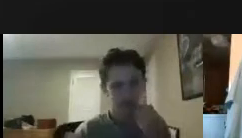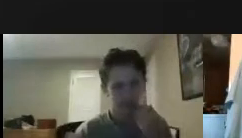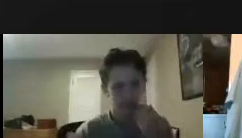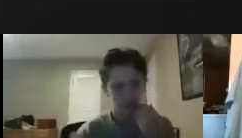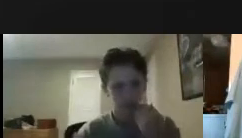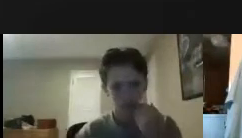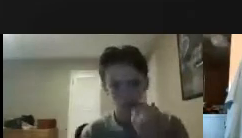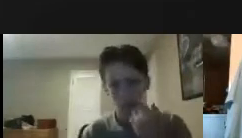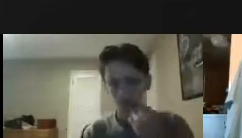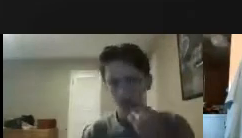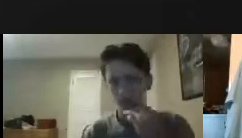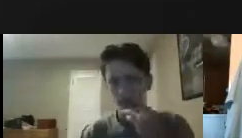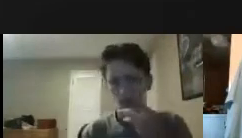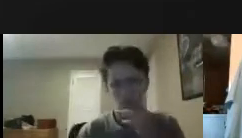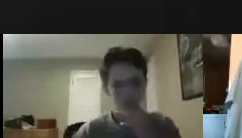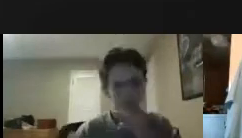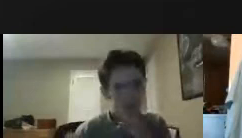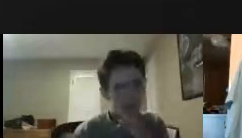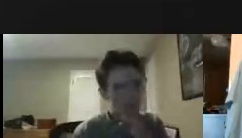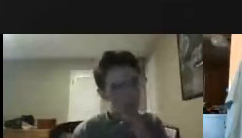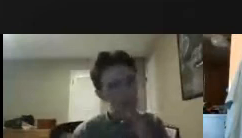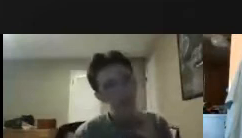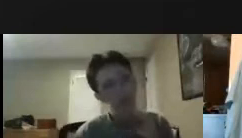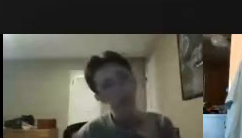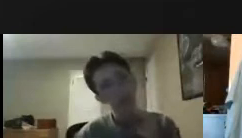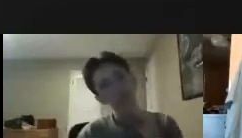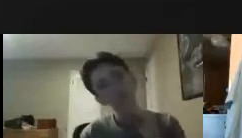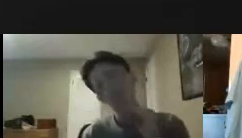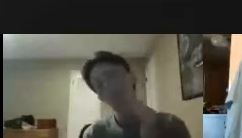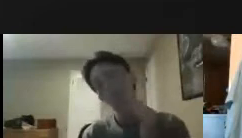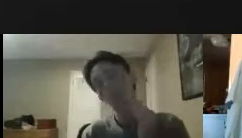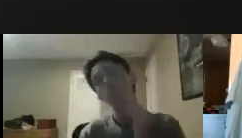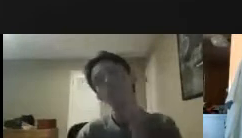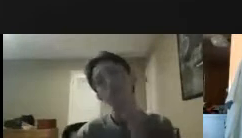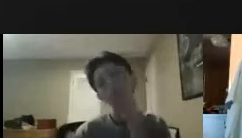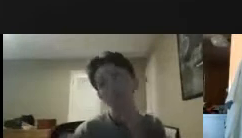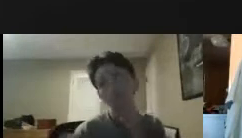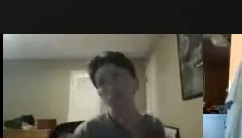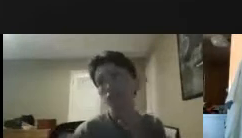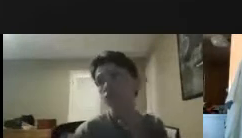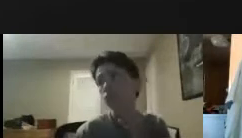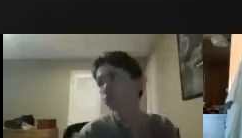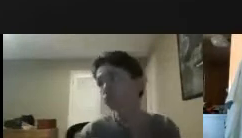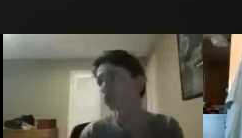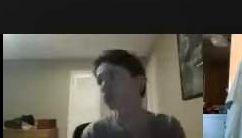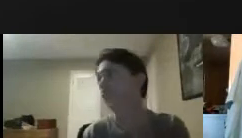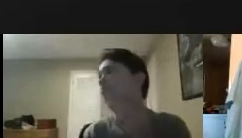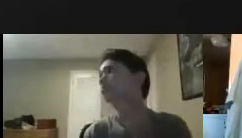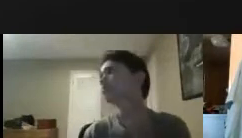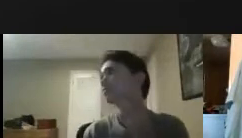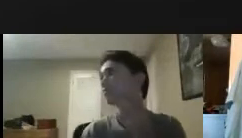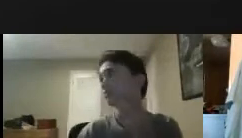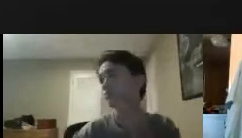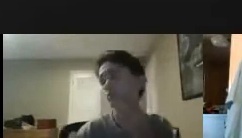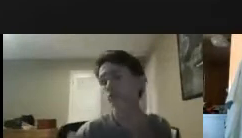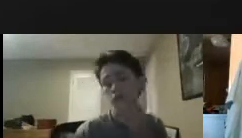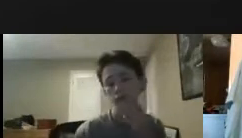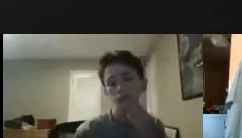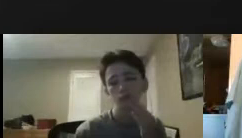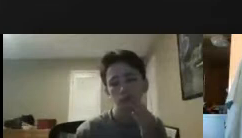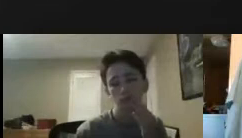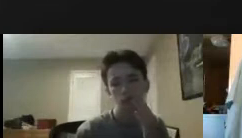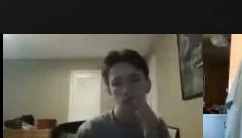an upstander. What are you going to say, right, to kind of end that ugliness? Go ahead and put that in the chat box